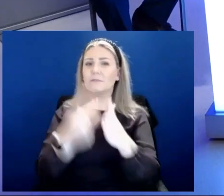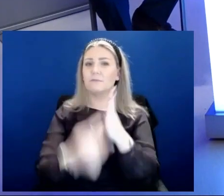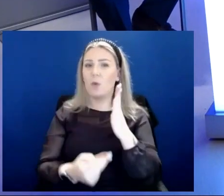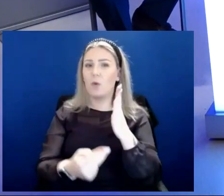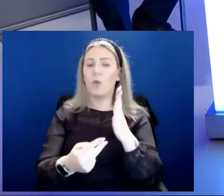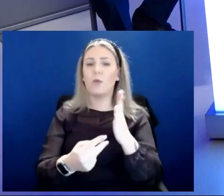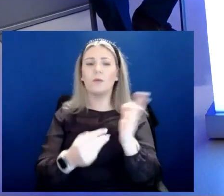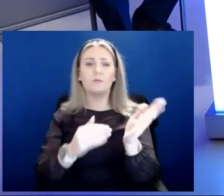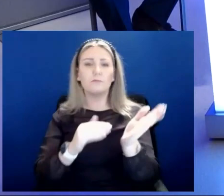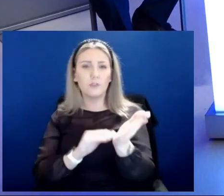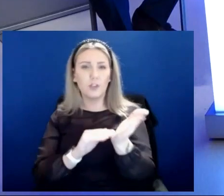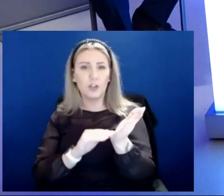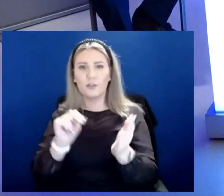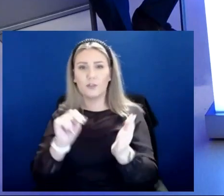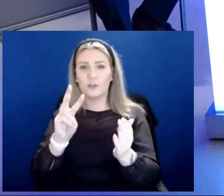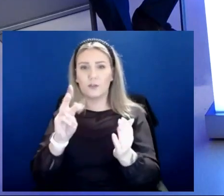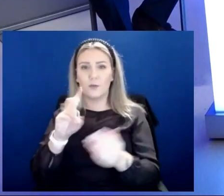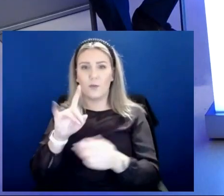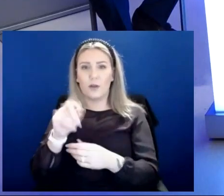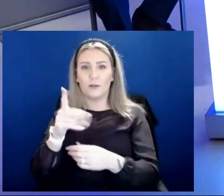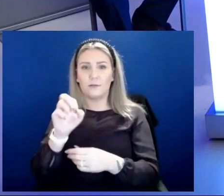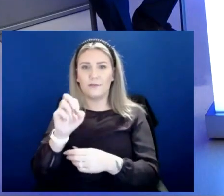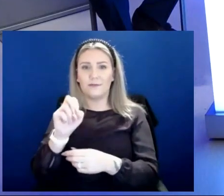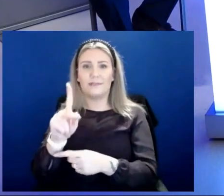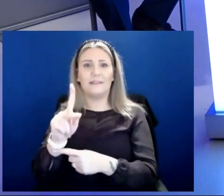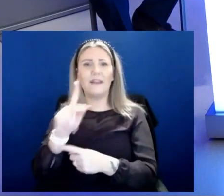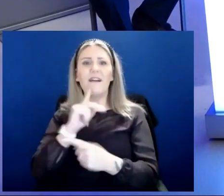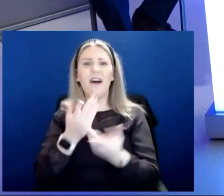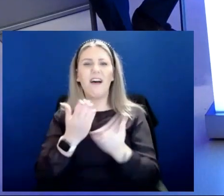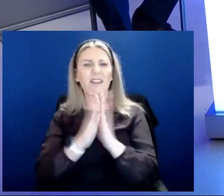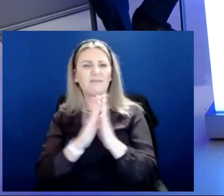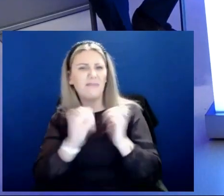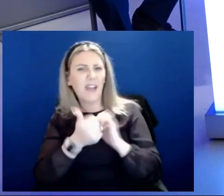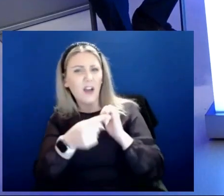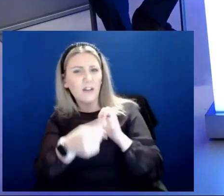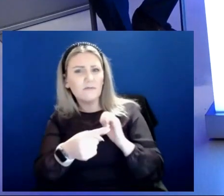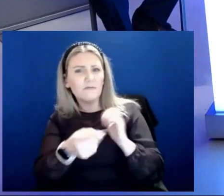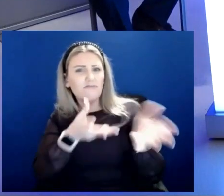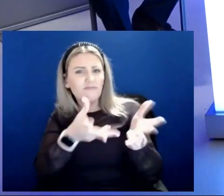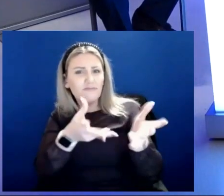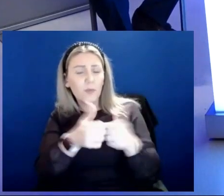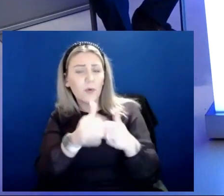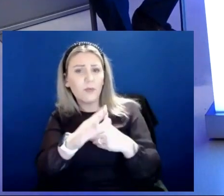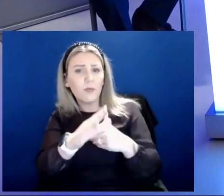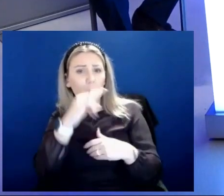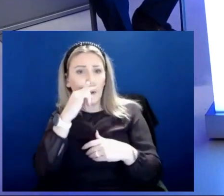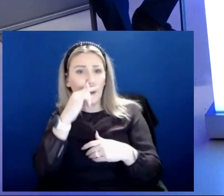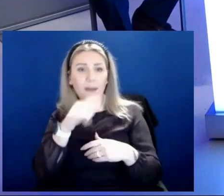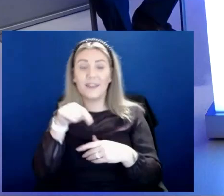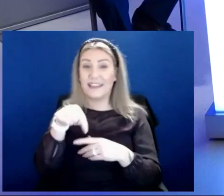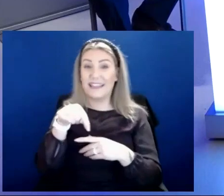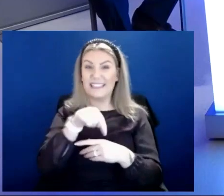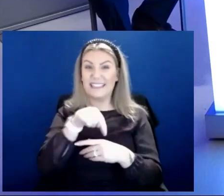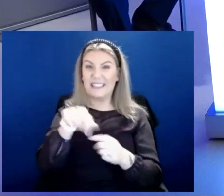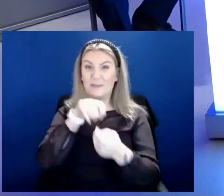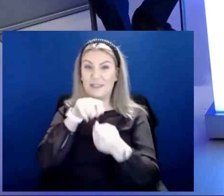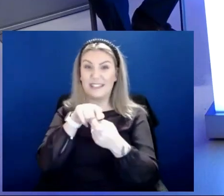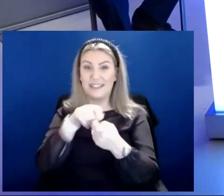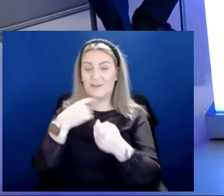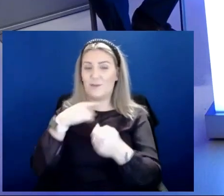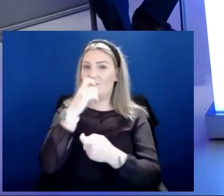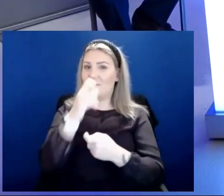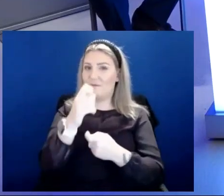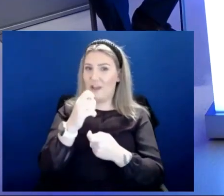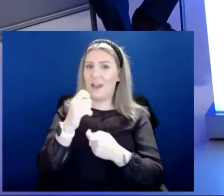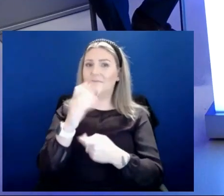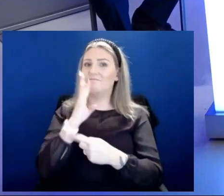you, how do you talk to your kids about things? Well, so around this specific thing, we have not, because our